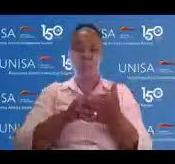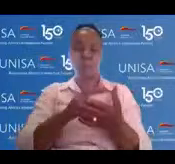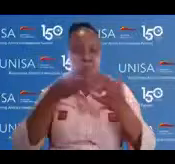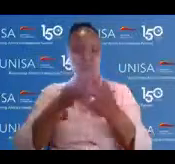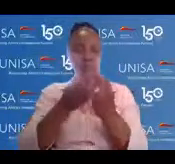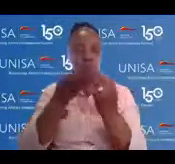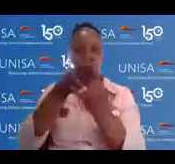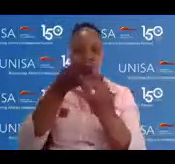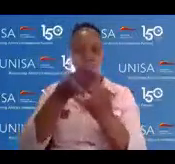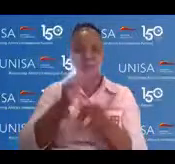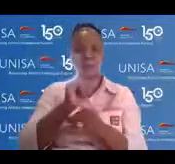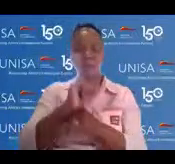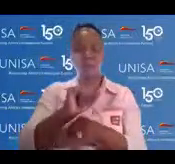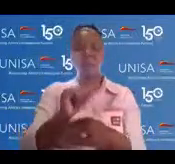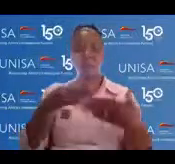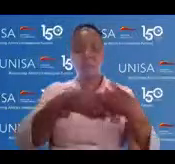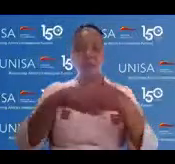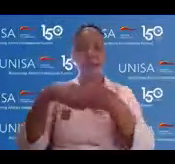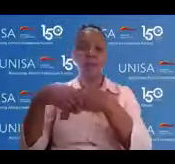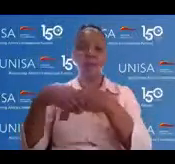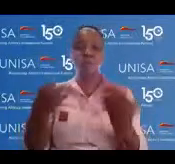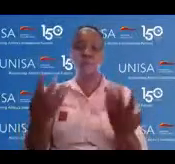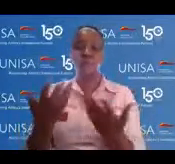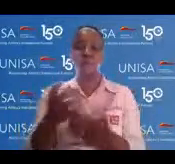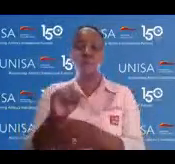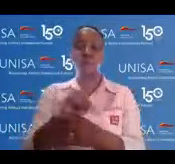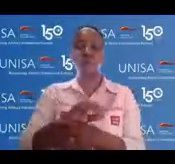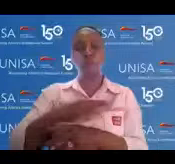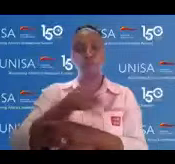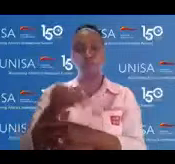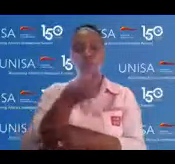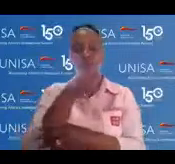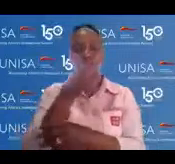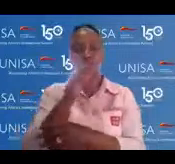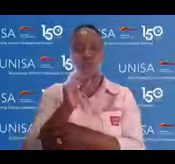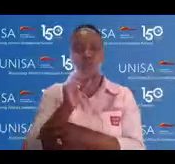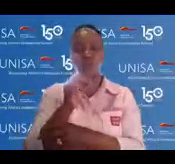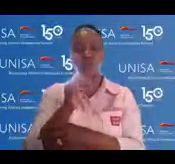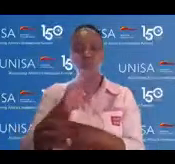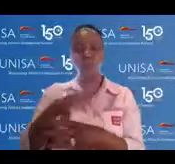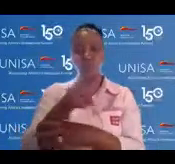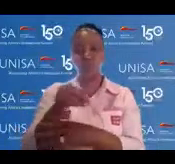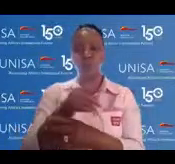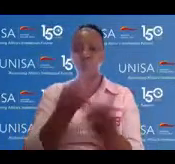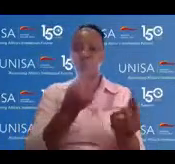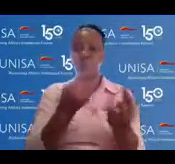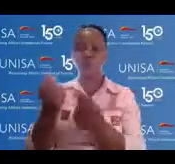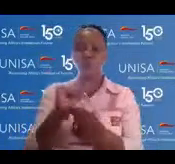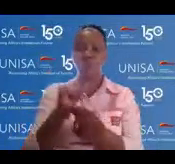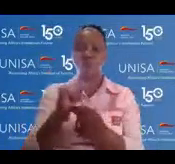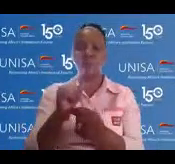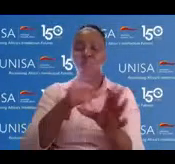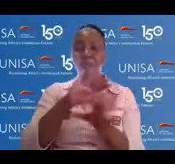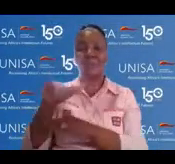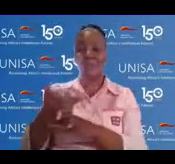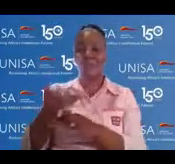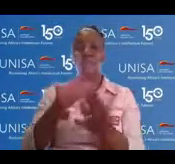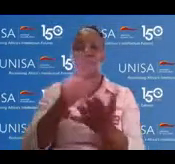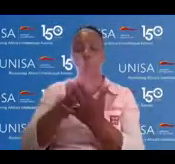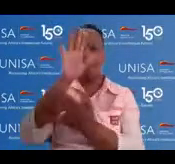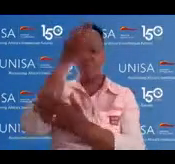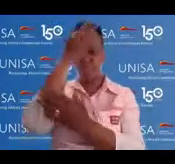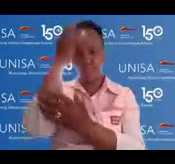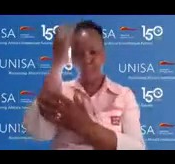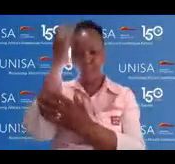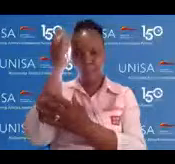user guide. So what I would suggest you do is that when you've set aside 15 minutes to experience the